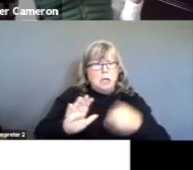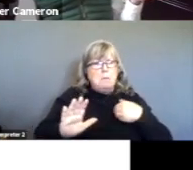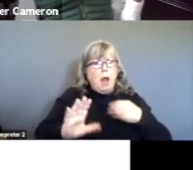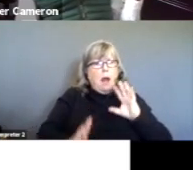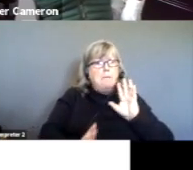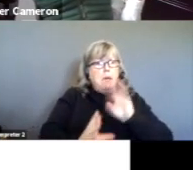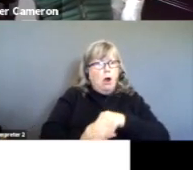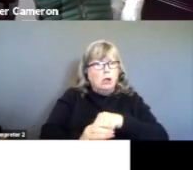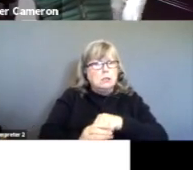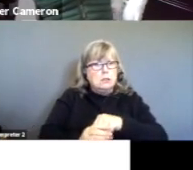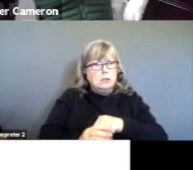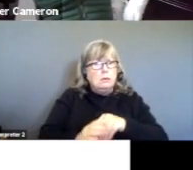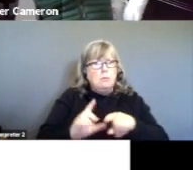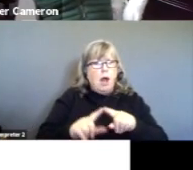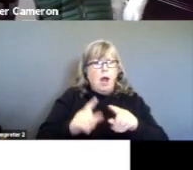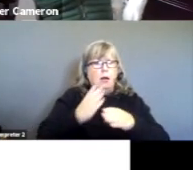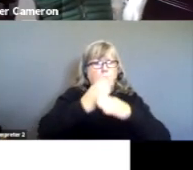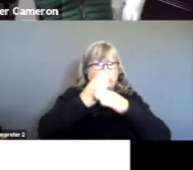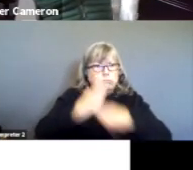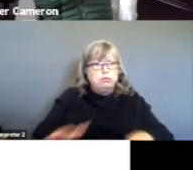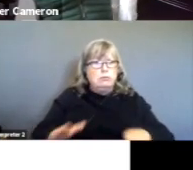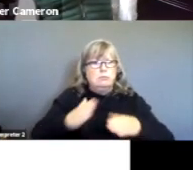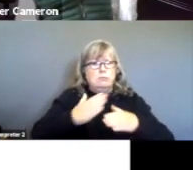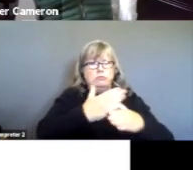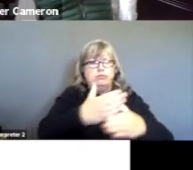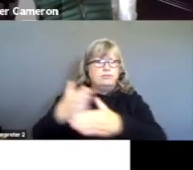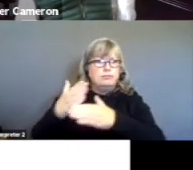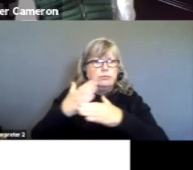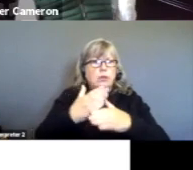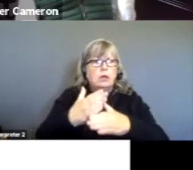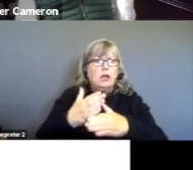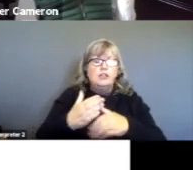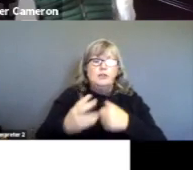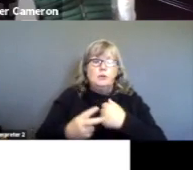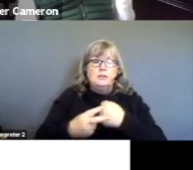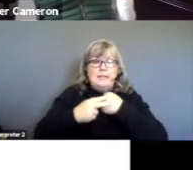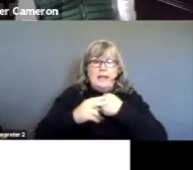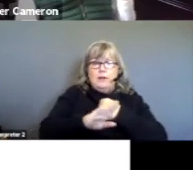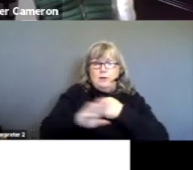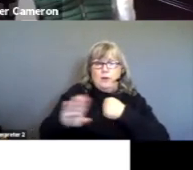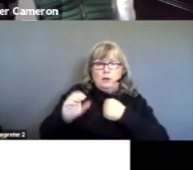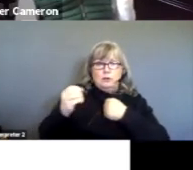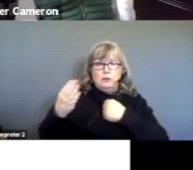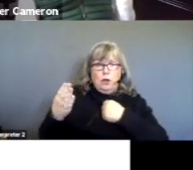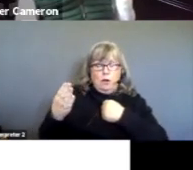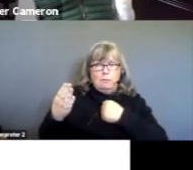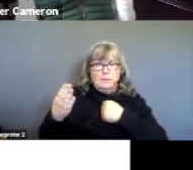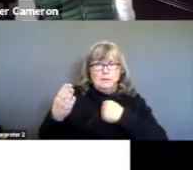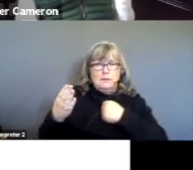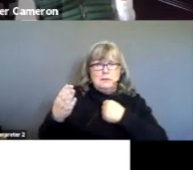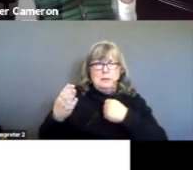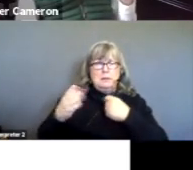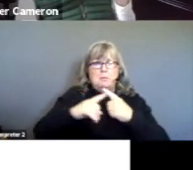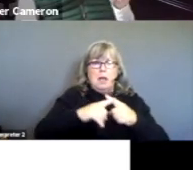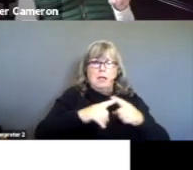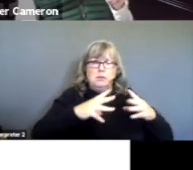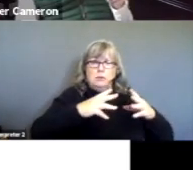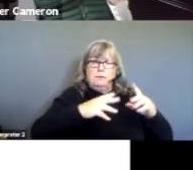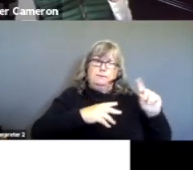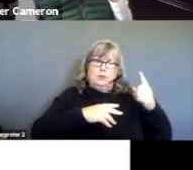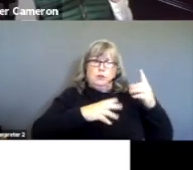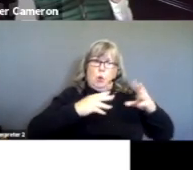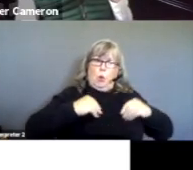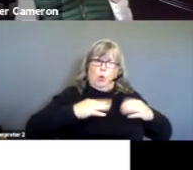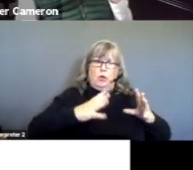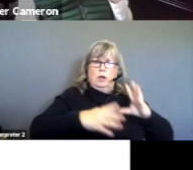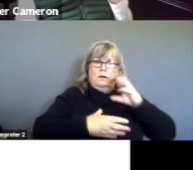saving jobs, but it's now expanding. But it was the first architectural co-op in Ontario and the second in Canada. The second one